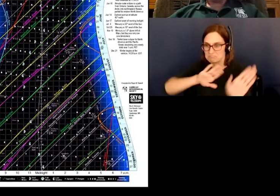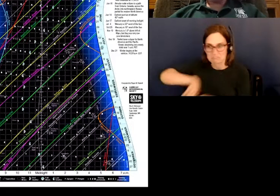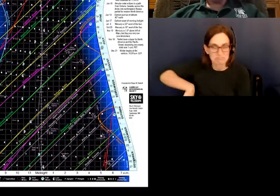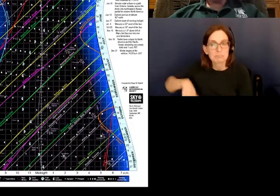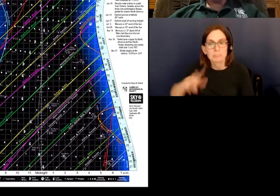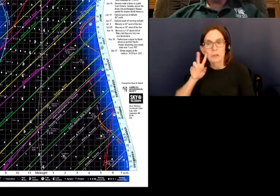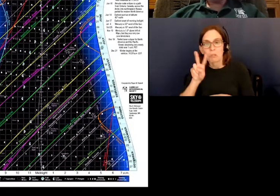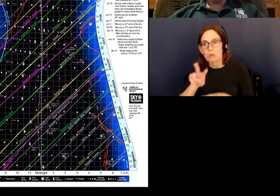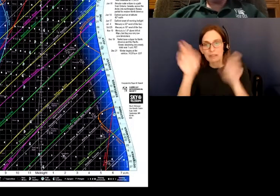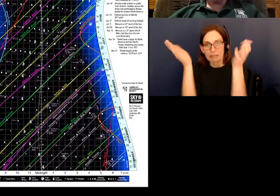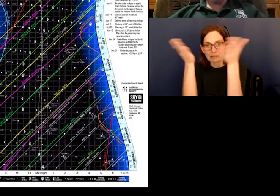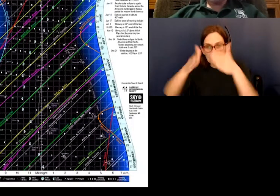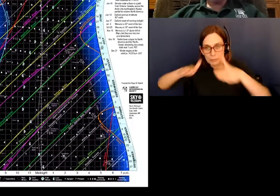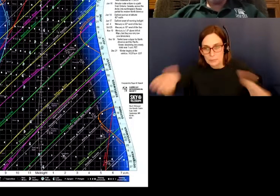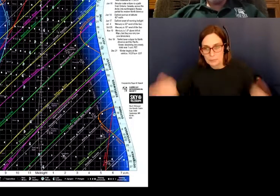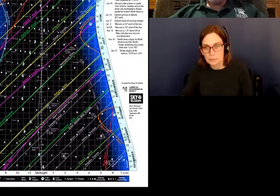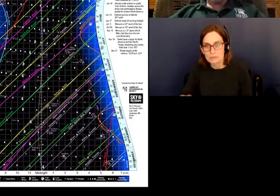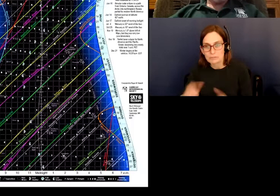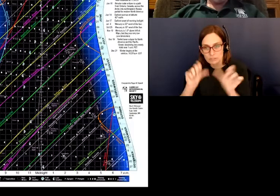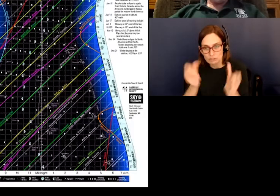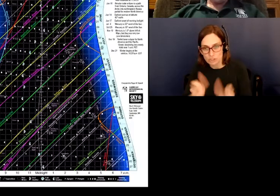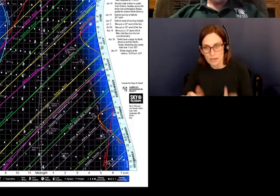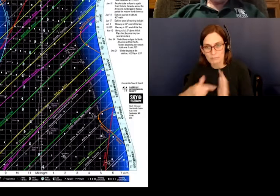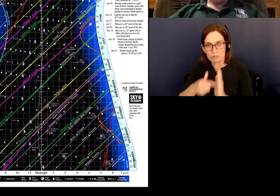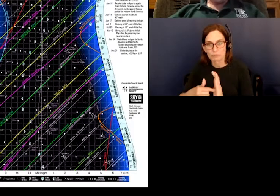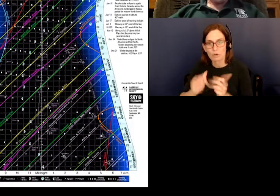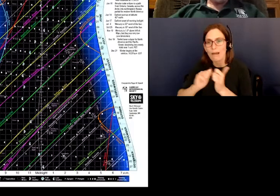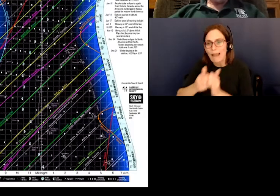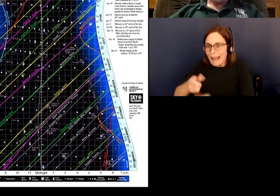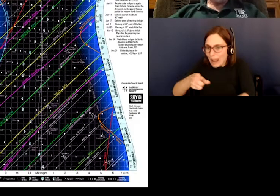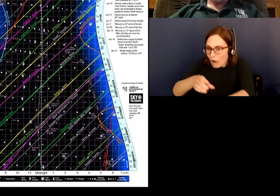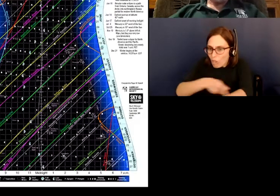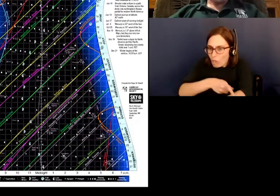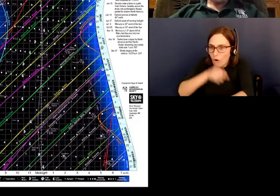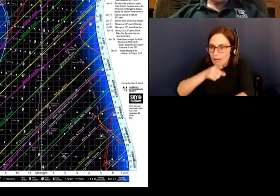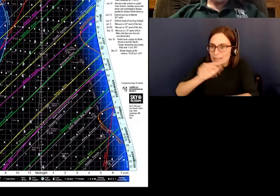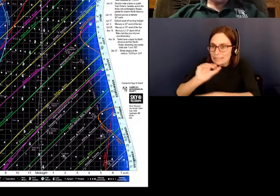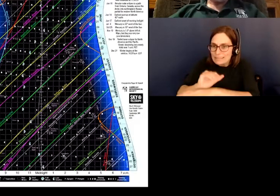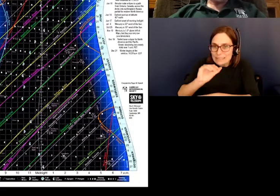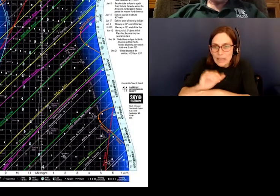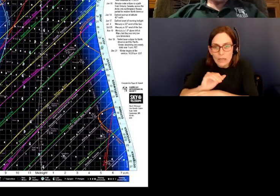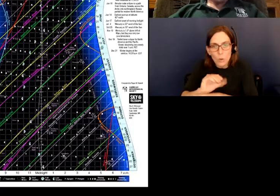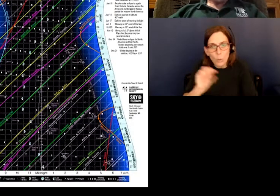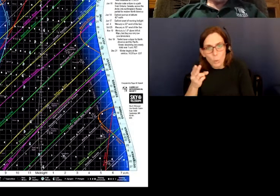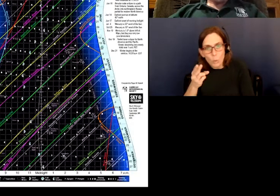general shape. It's the length of the night. And down here, oh, I don't have my pointer yet. Where is my